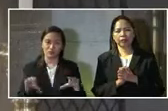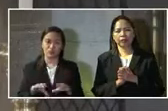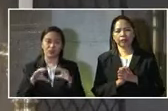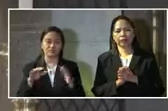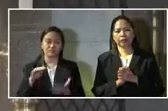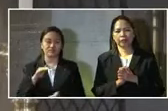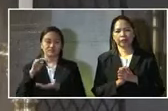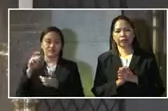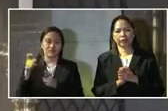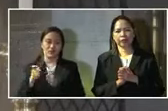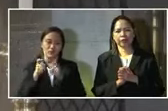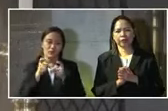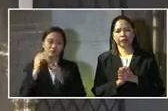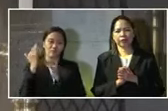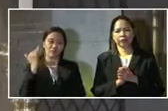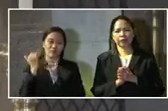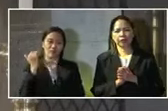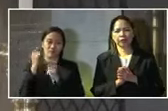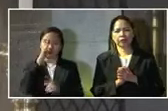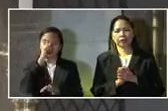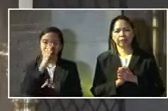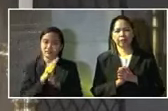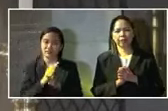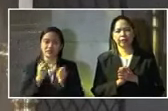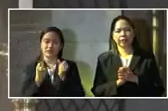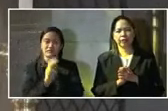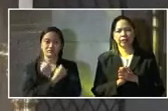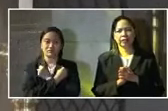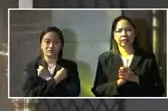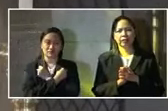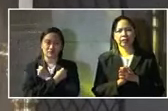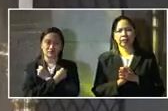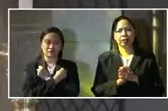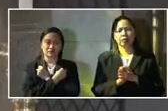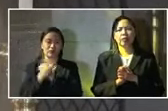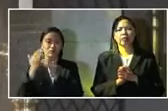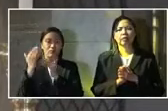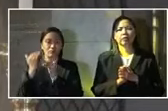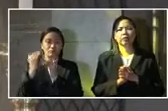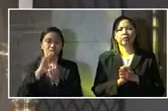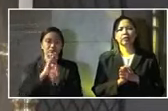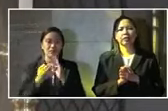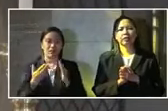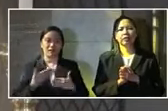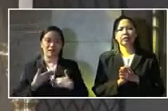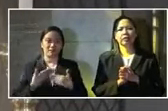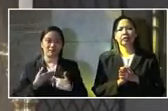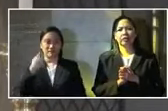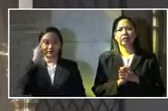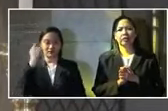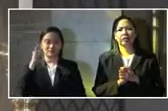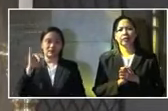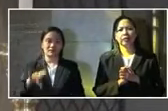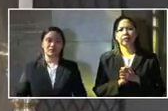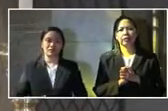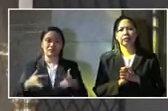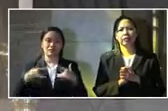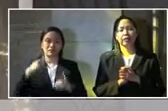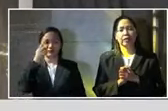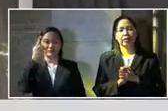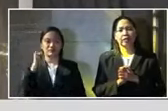rich in the gifts of hope, faith, and charity, and may come happily to eternal life